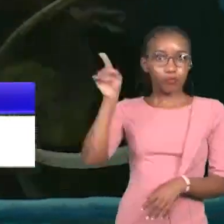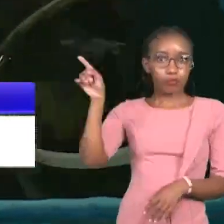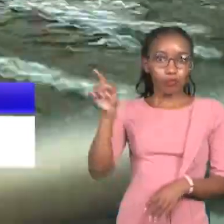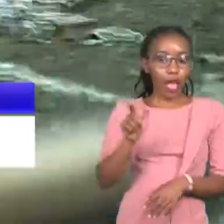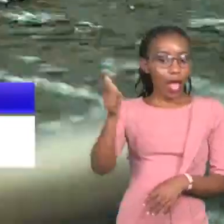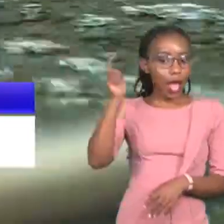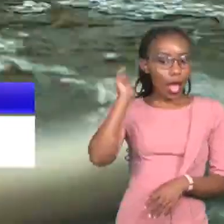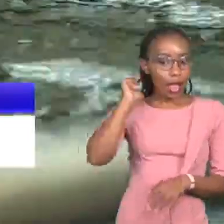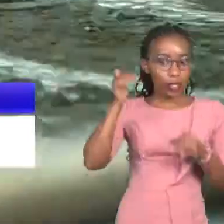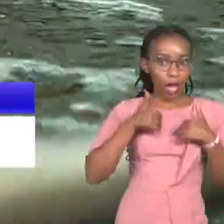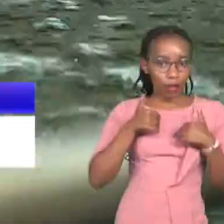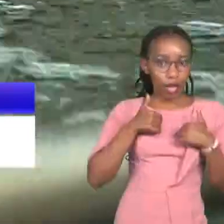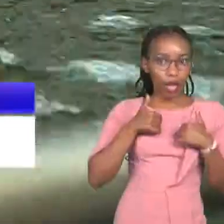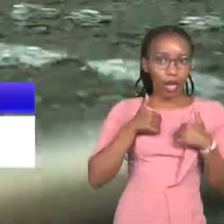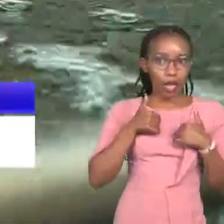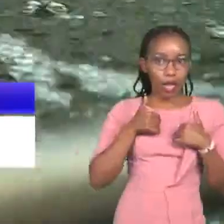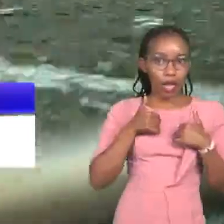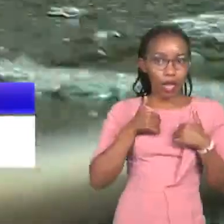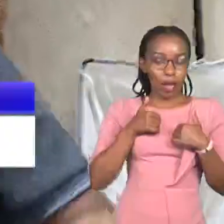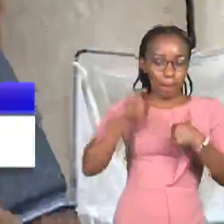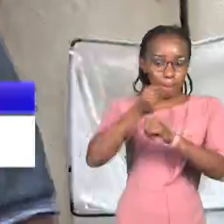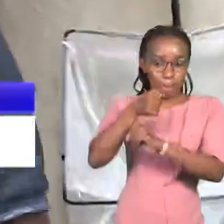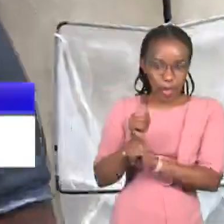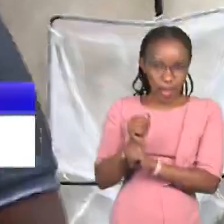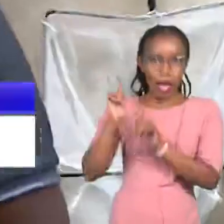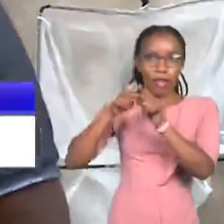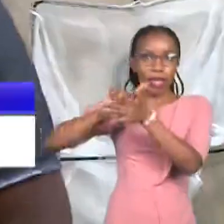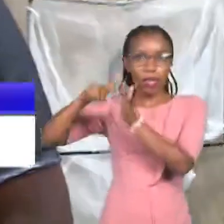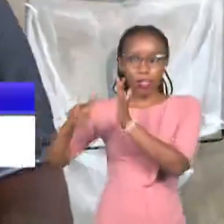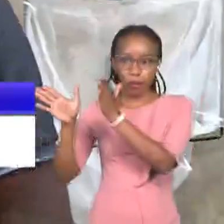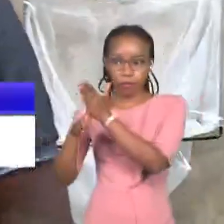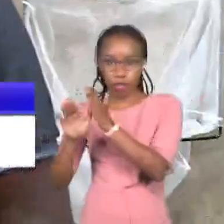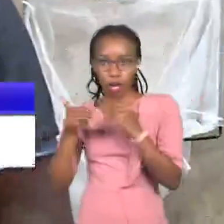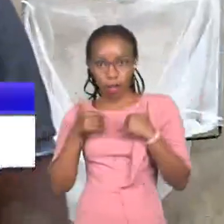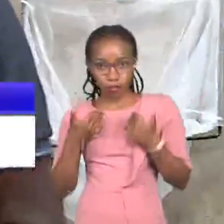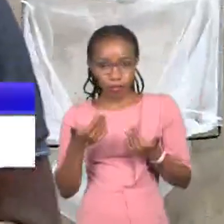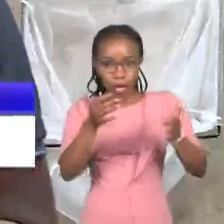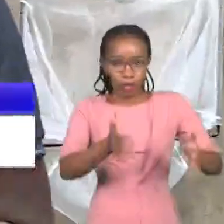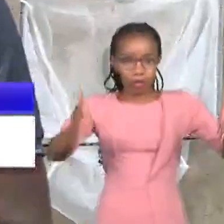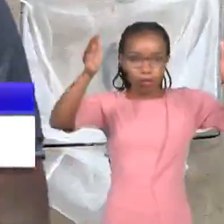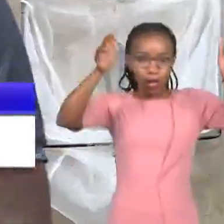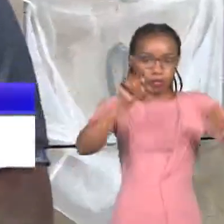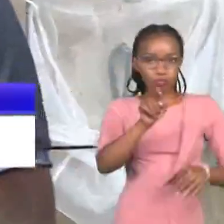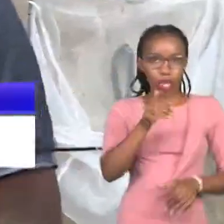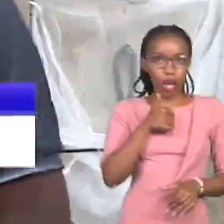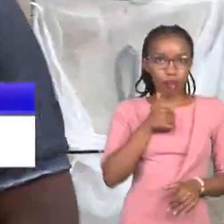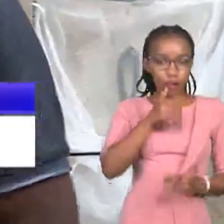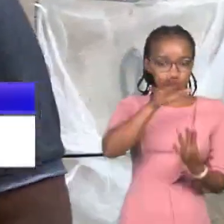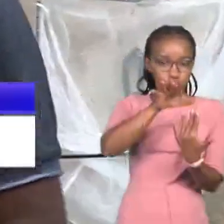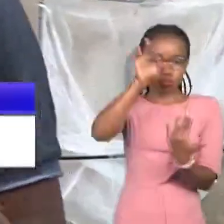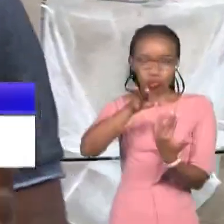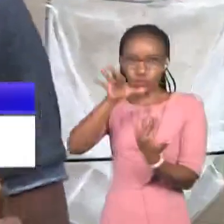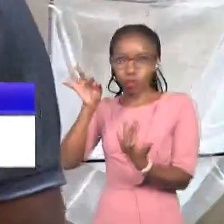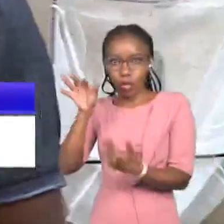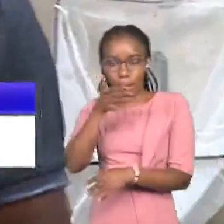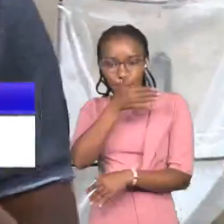are laid, fertilized and hatched. So these are our parent tanks, where we have done a very careful selection to select